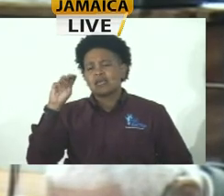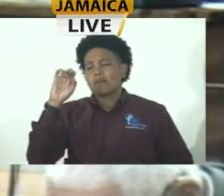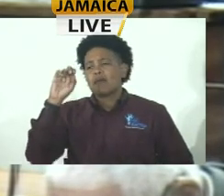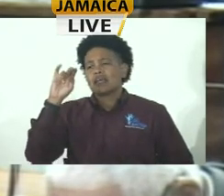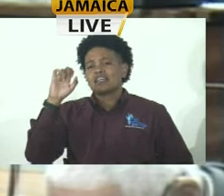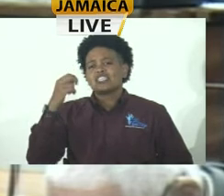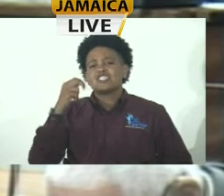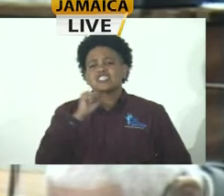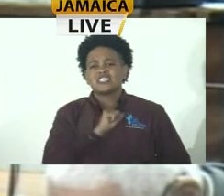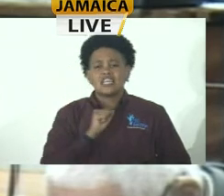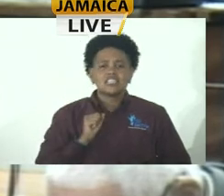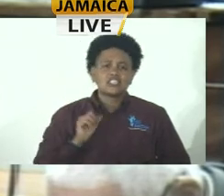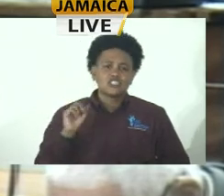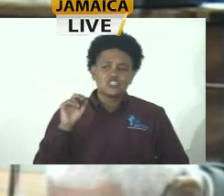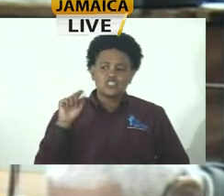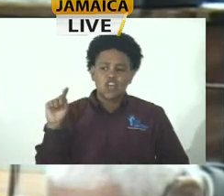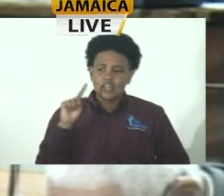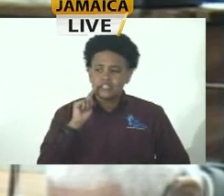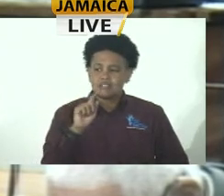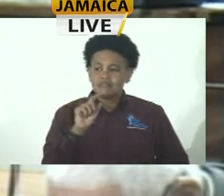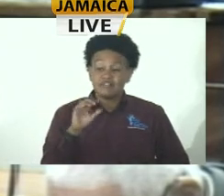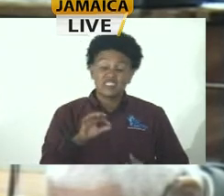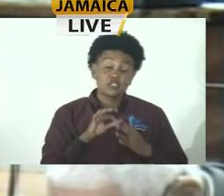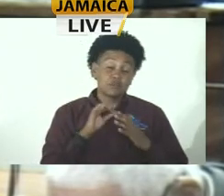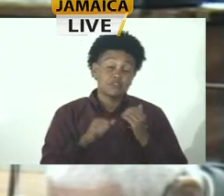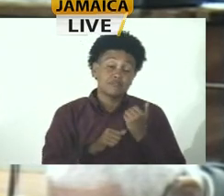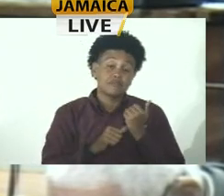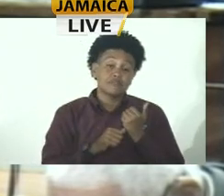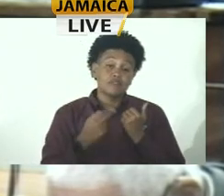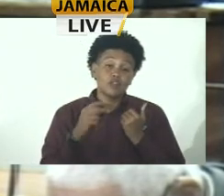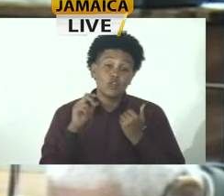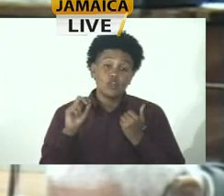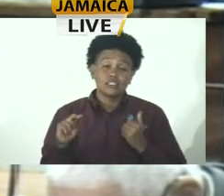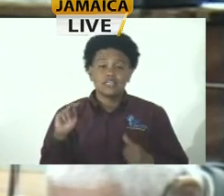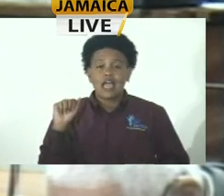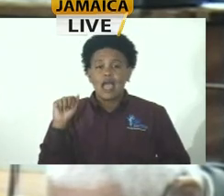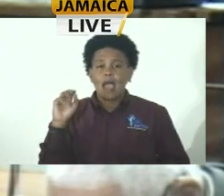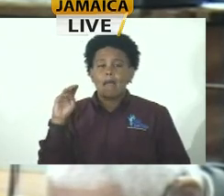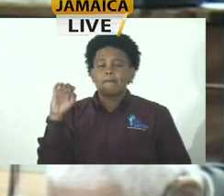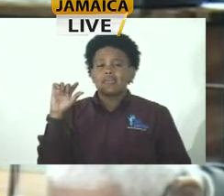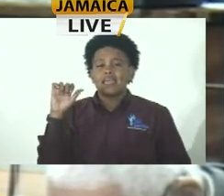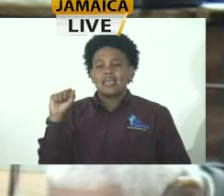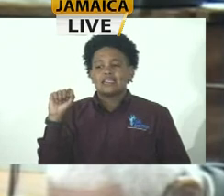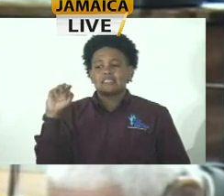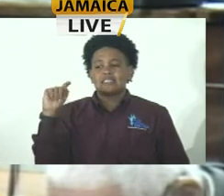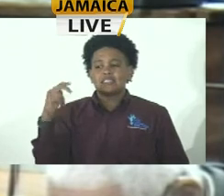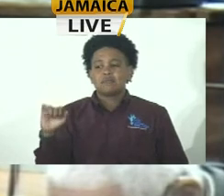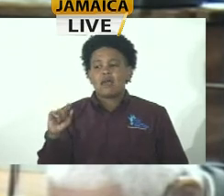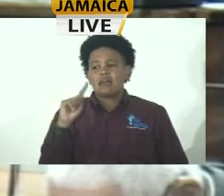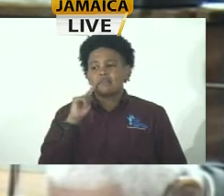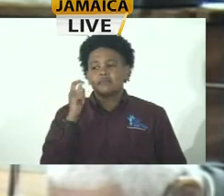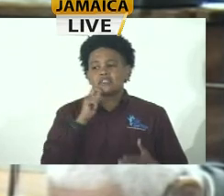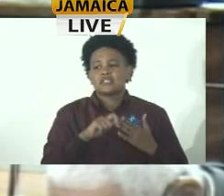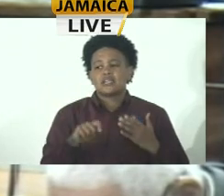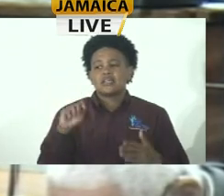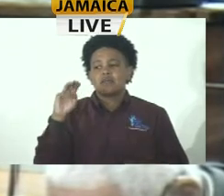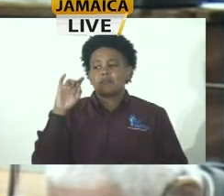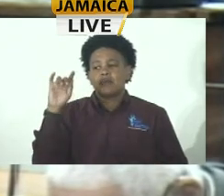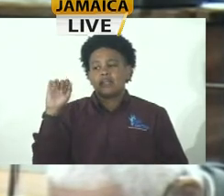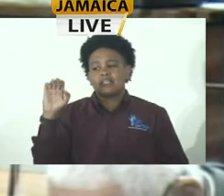scott special assistant rachel hodson abigail smythe my secretaries melissa and kerrian